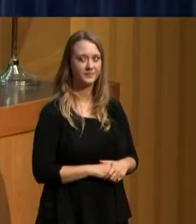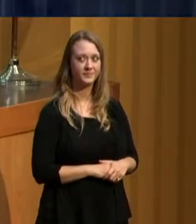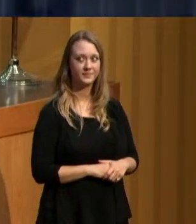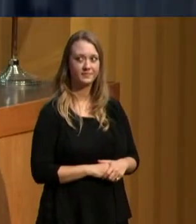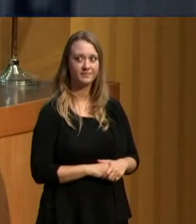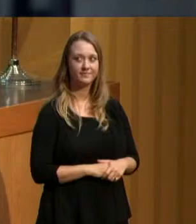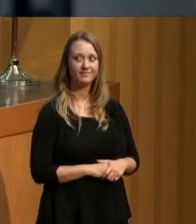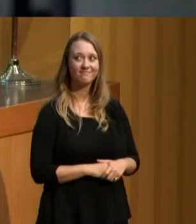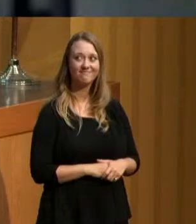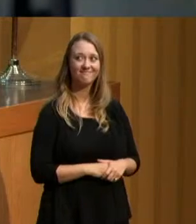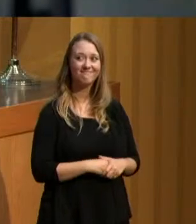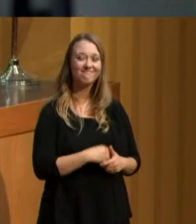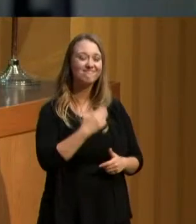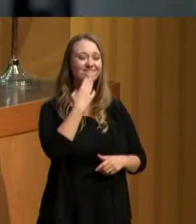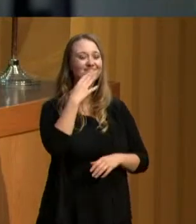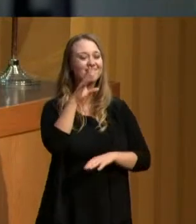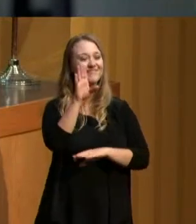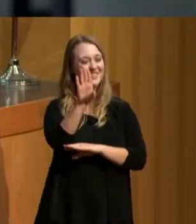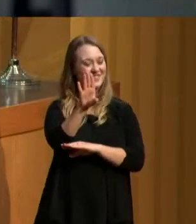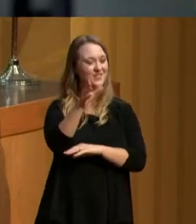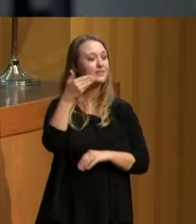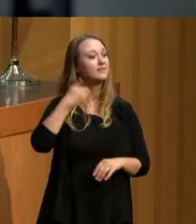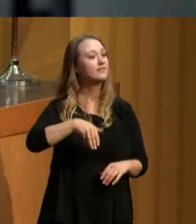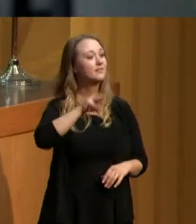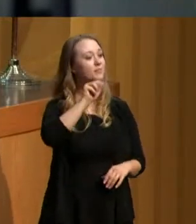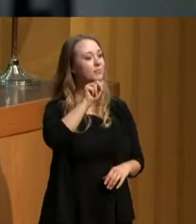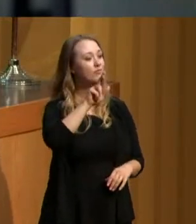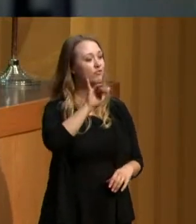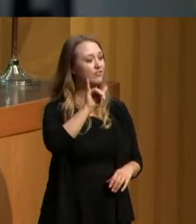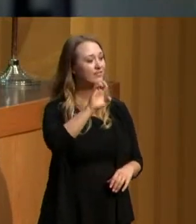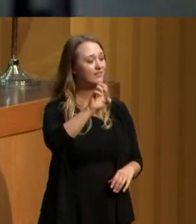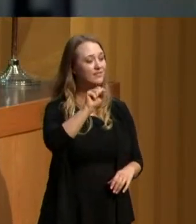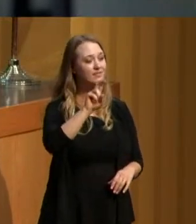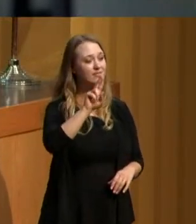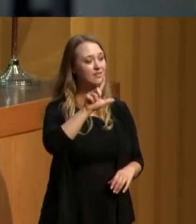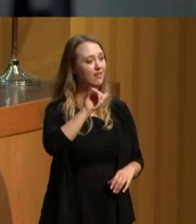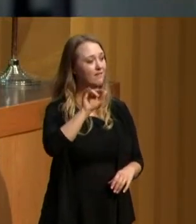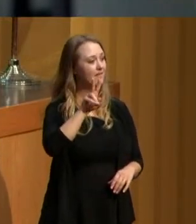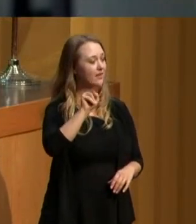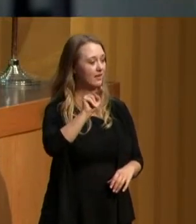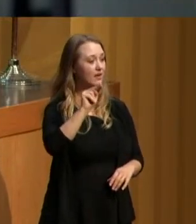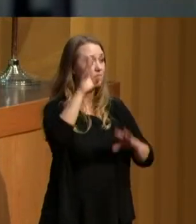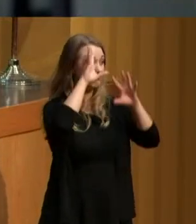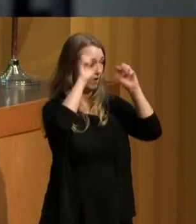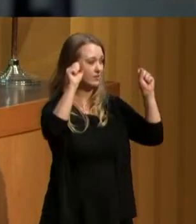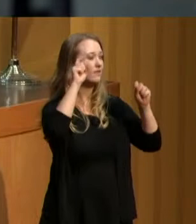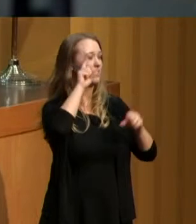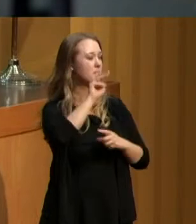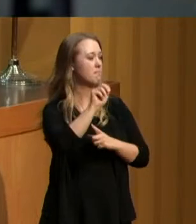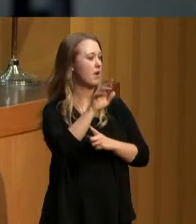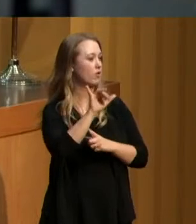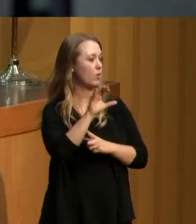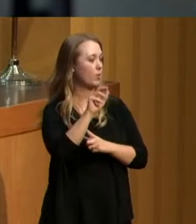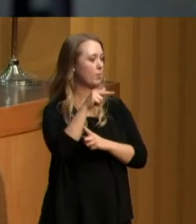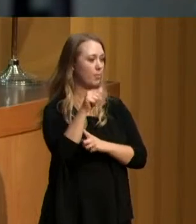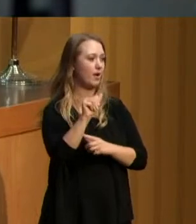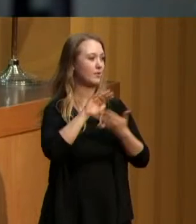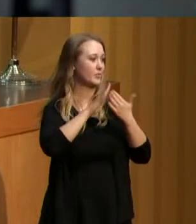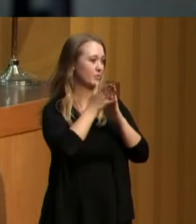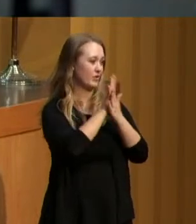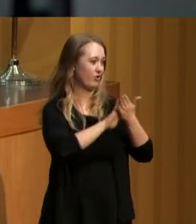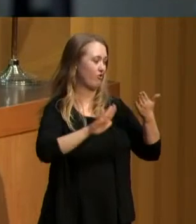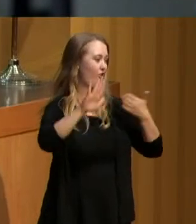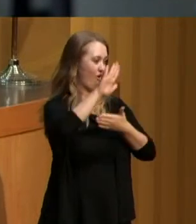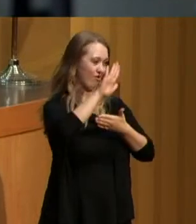Good afternoon. My name is Marie Sullivan, president of the Maricopa Community College's governing board and a proud Phoenix College